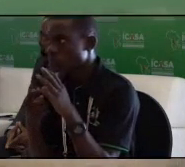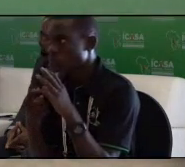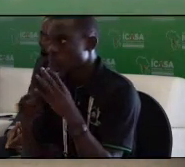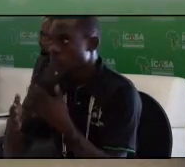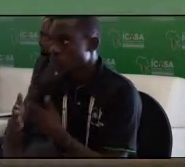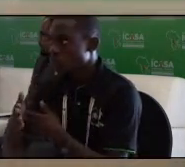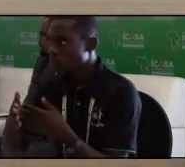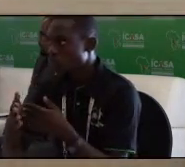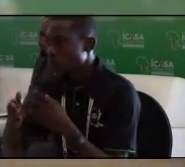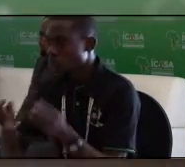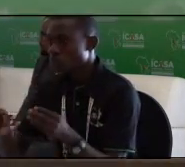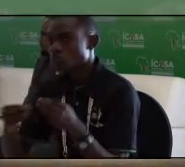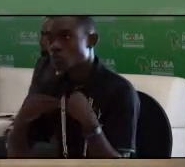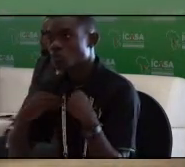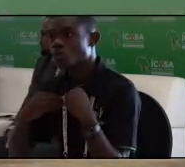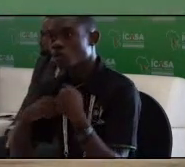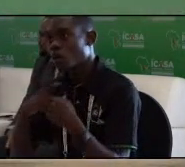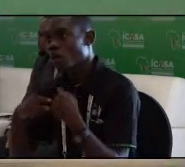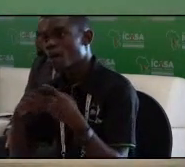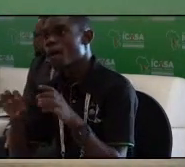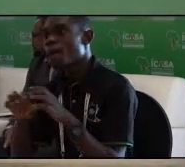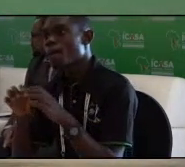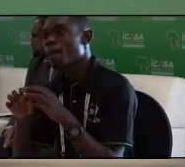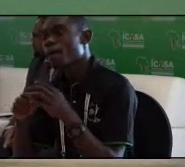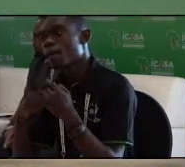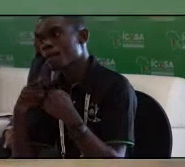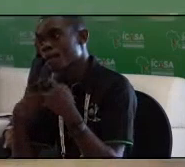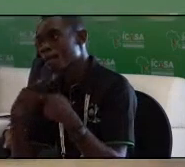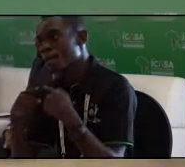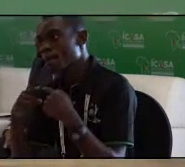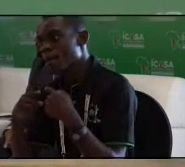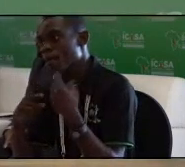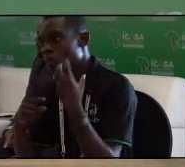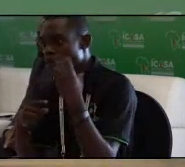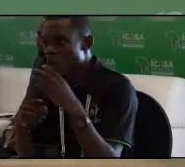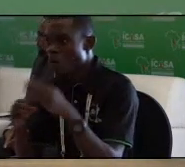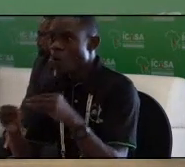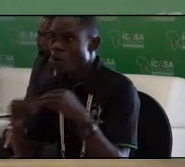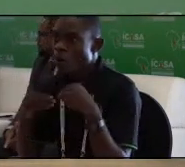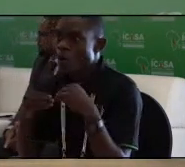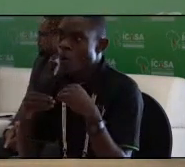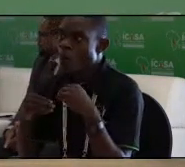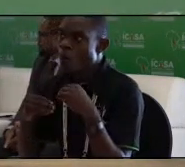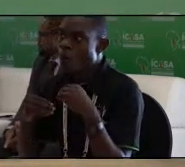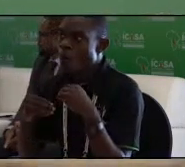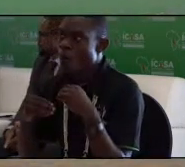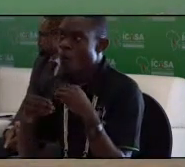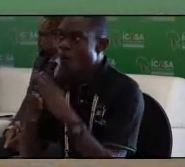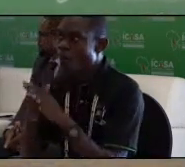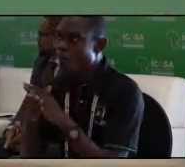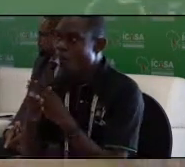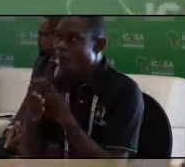blood-based product. So accessibility, we've been working on that with NDA. So you can get on the online pharmacy